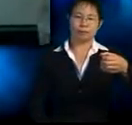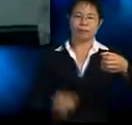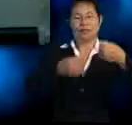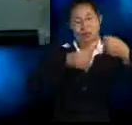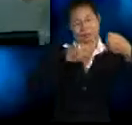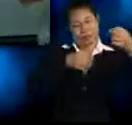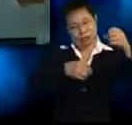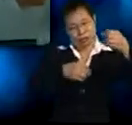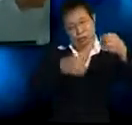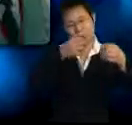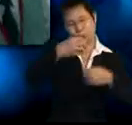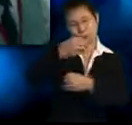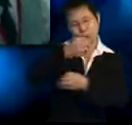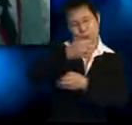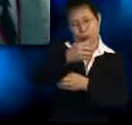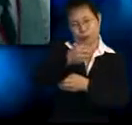and shake vigorously.